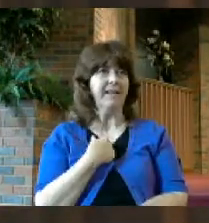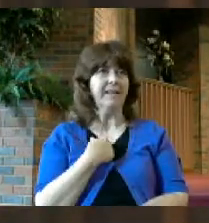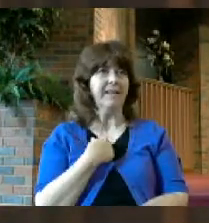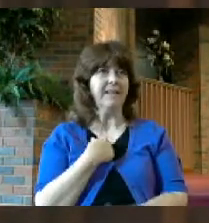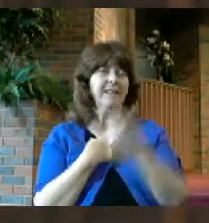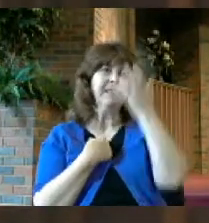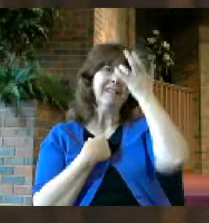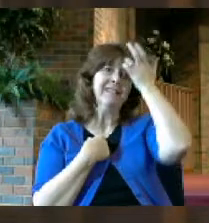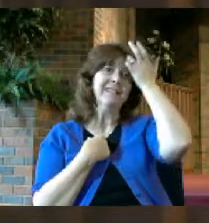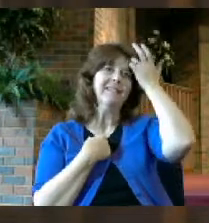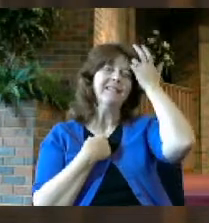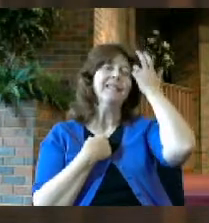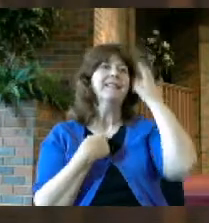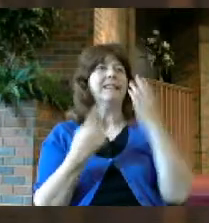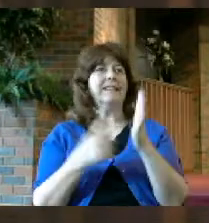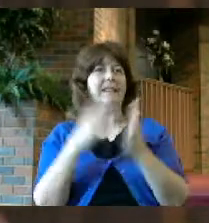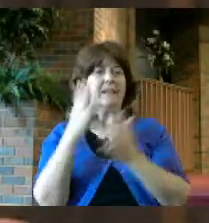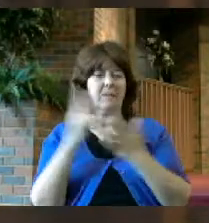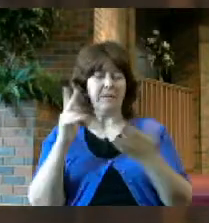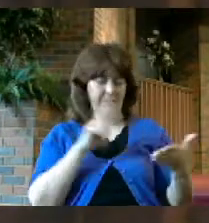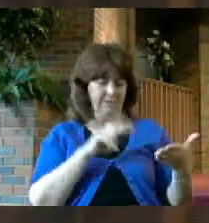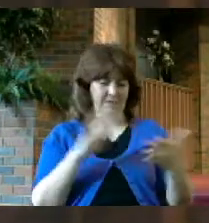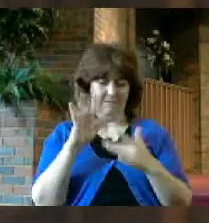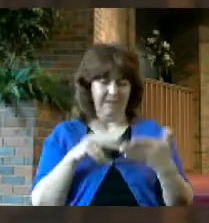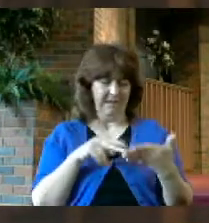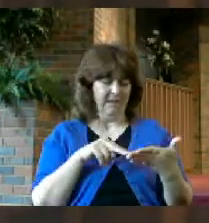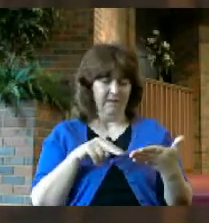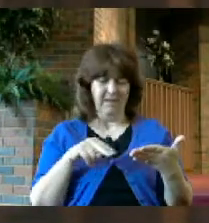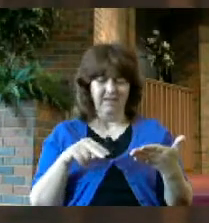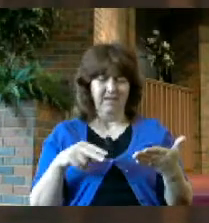say, "You know, I don't like reading the Bible." Why not? Well, because the